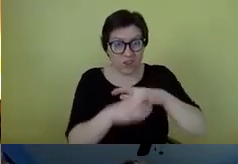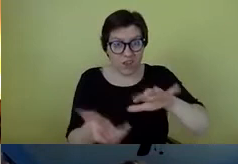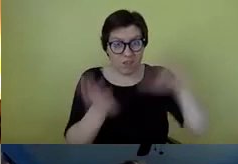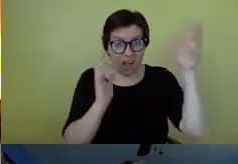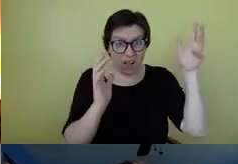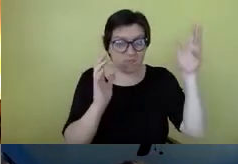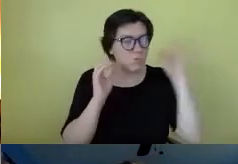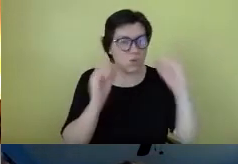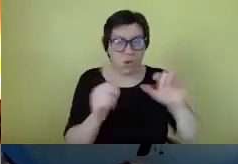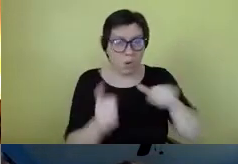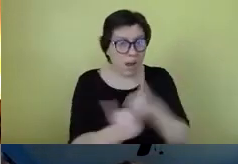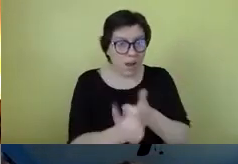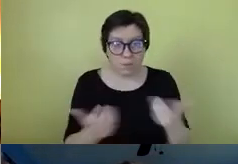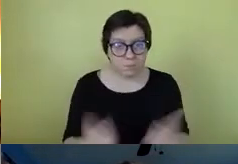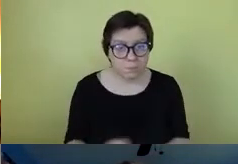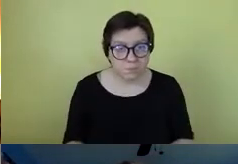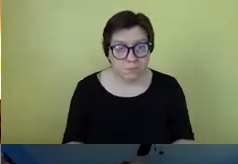plan.